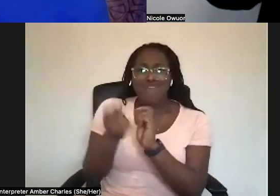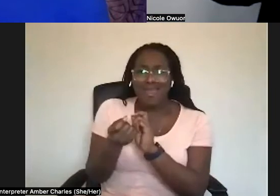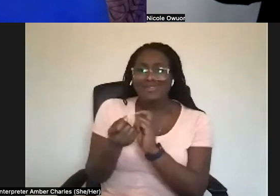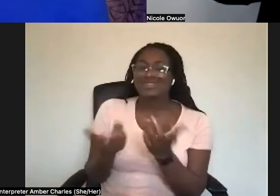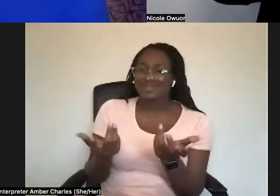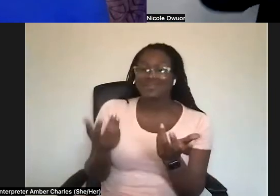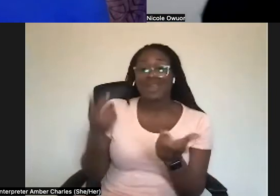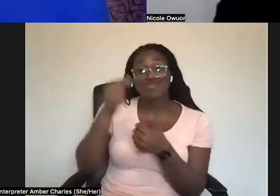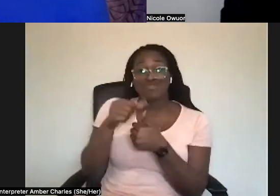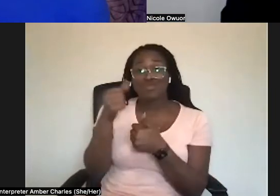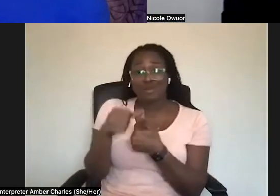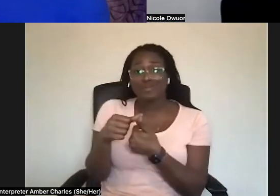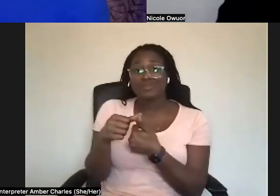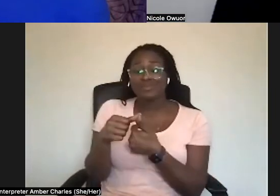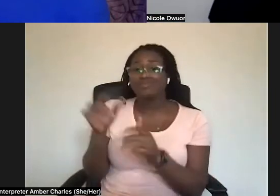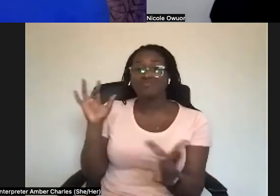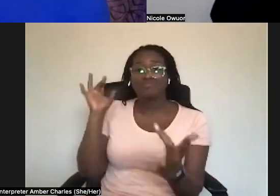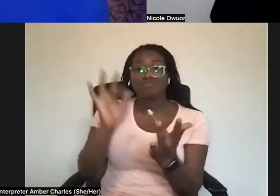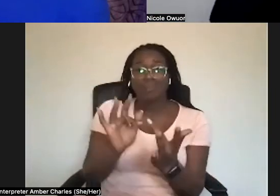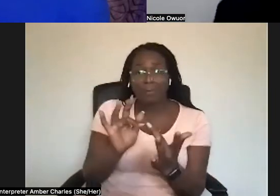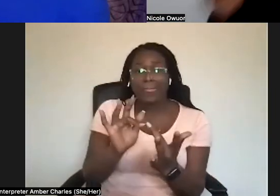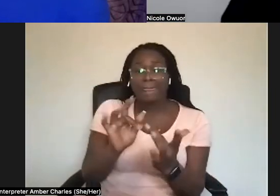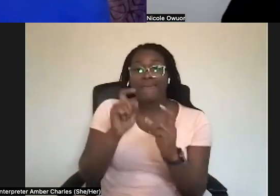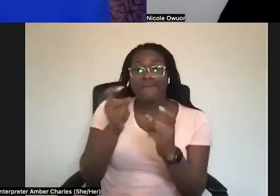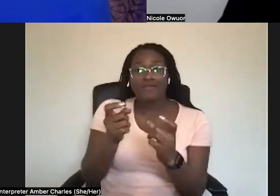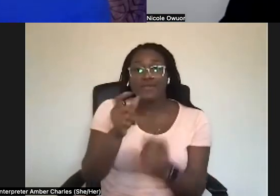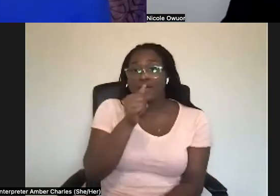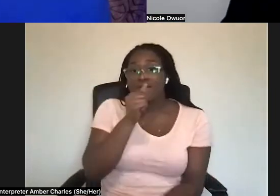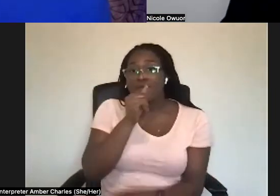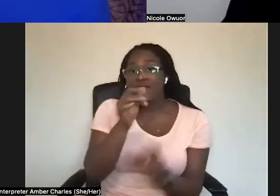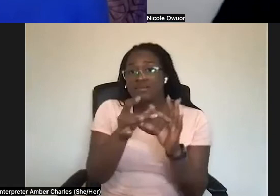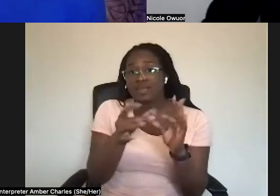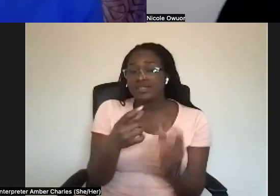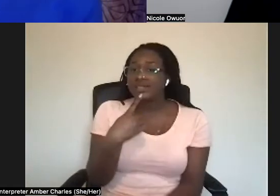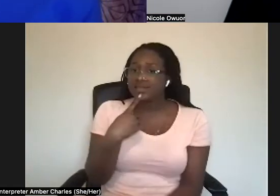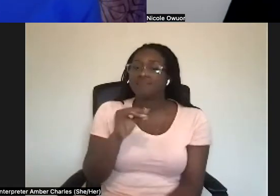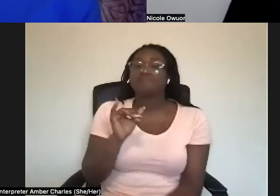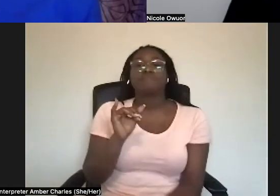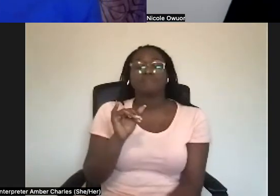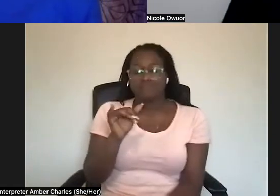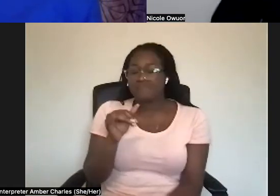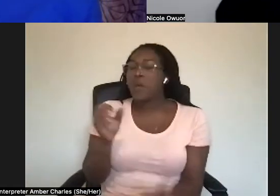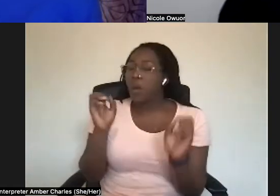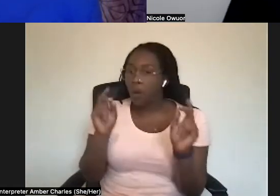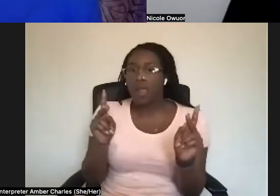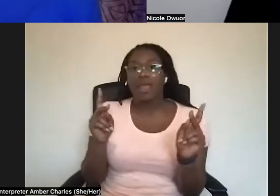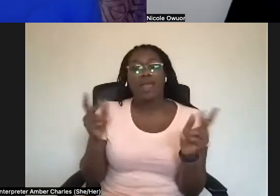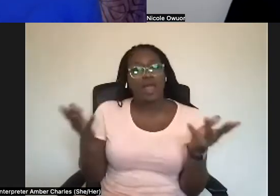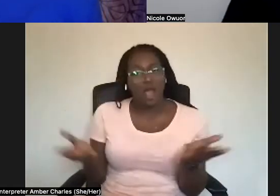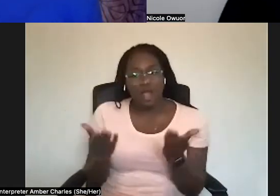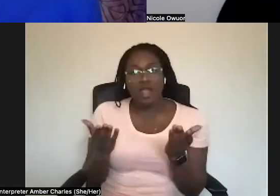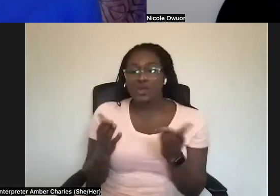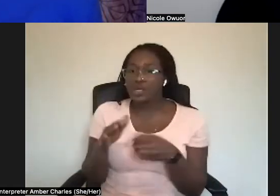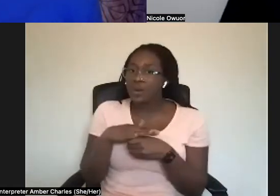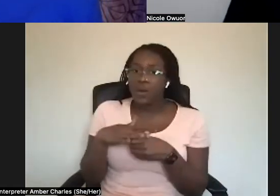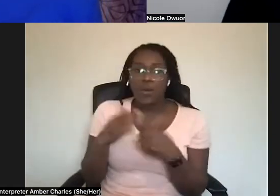remember reaching out to her. I gave her a private message and I was like, okay, this is where I'm at. I want to keep helping,